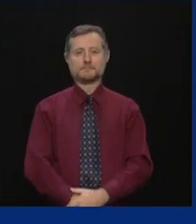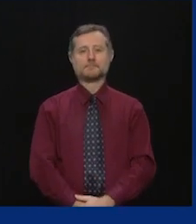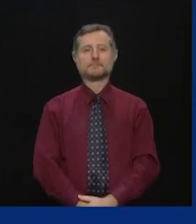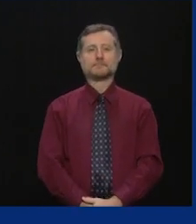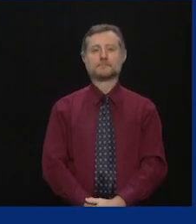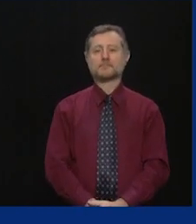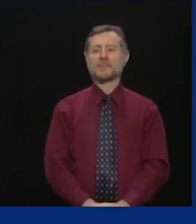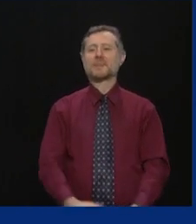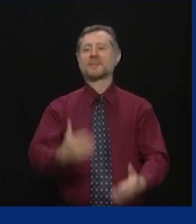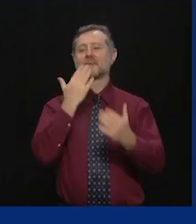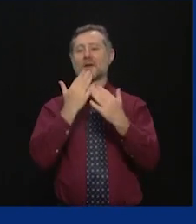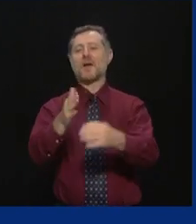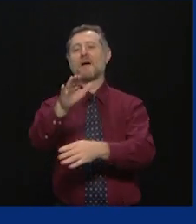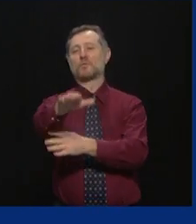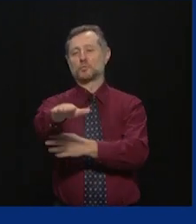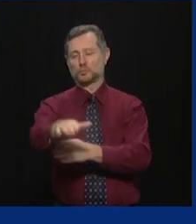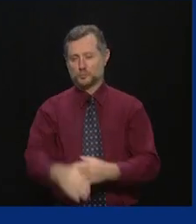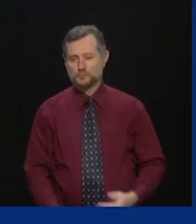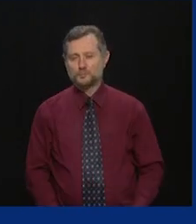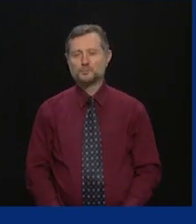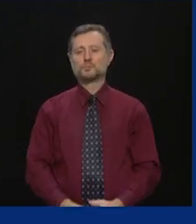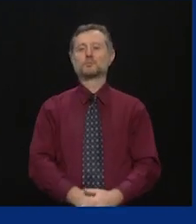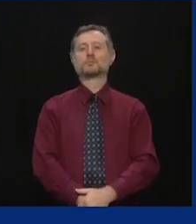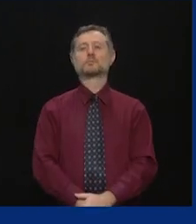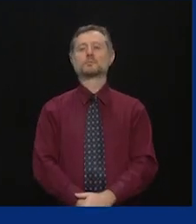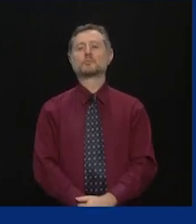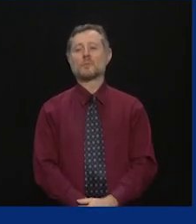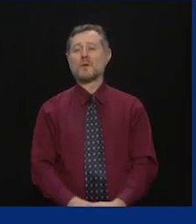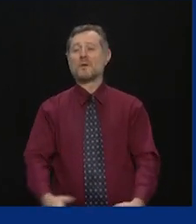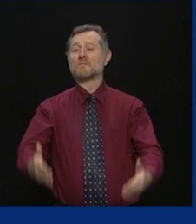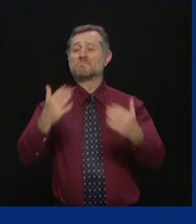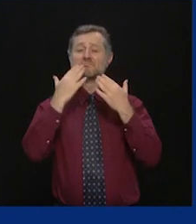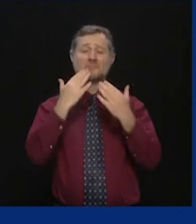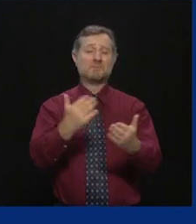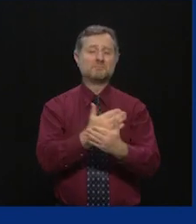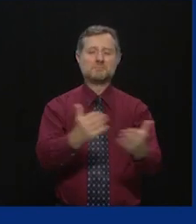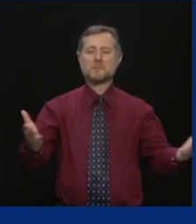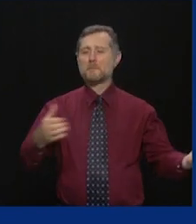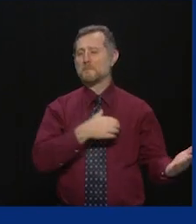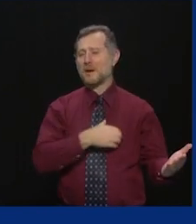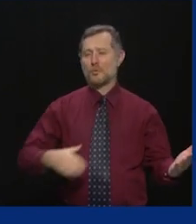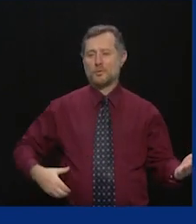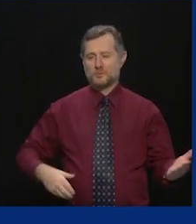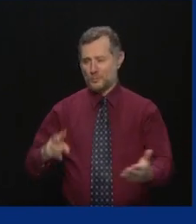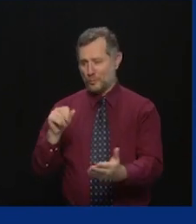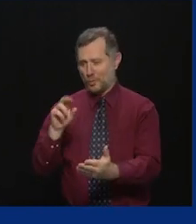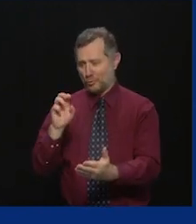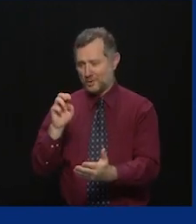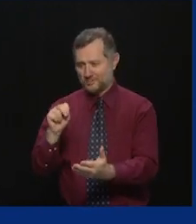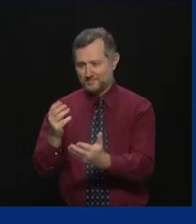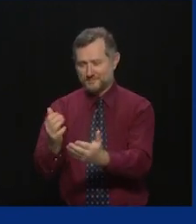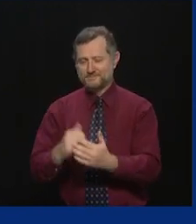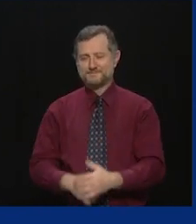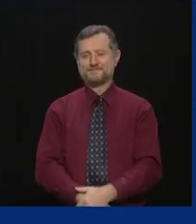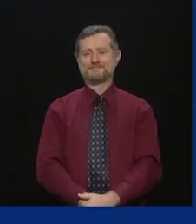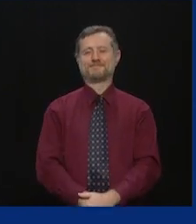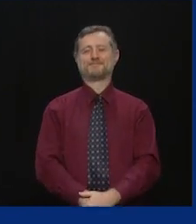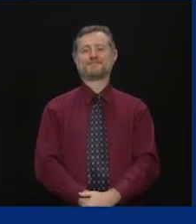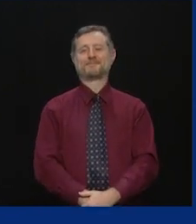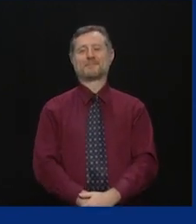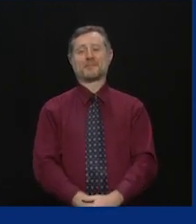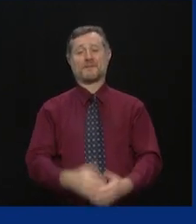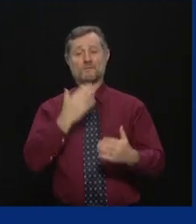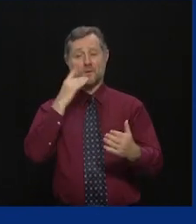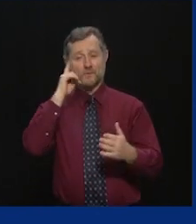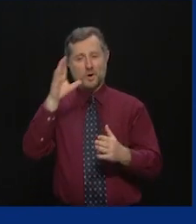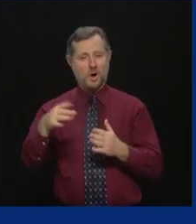Good afternoon. Thank you, Mayor Warren, for that kind introduction and for those words and for your leadership here in the